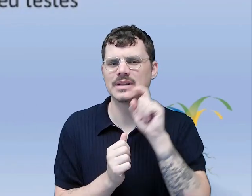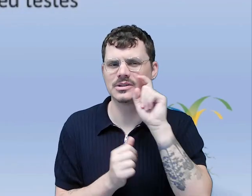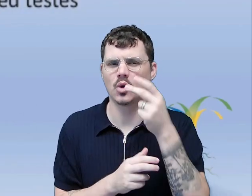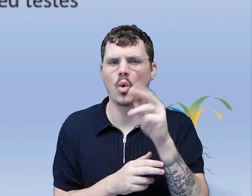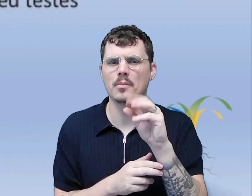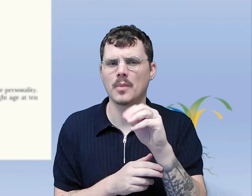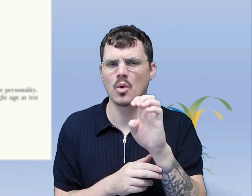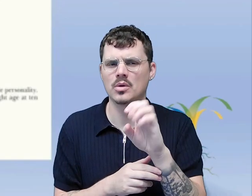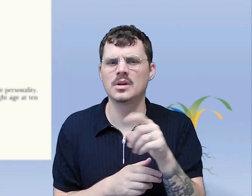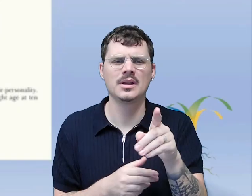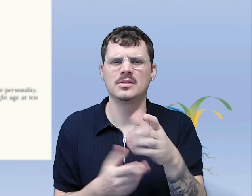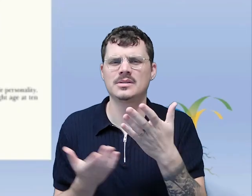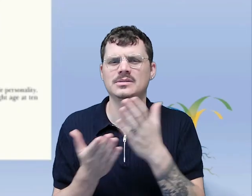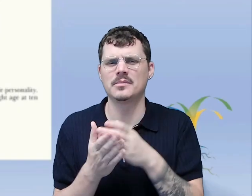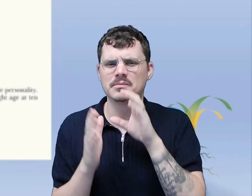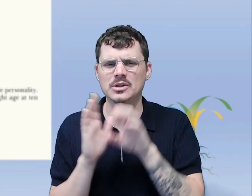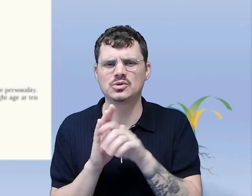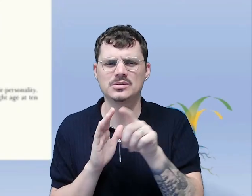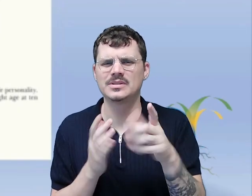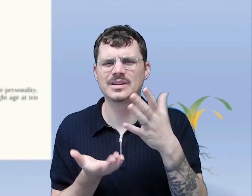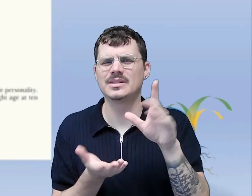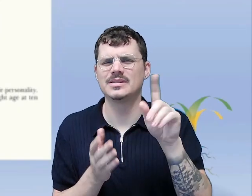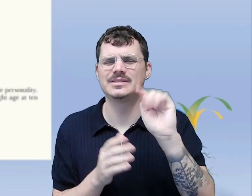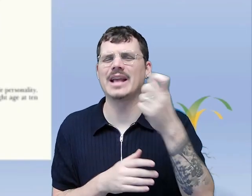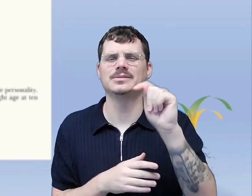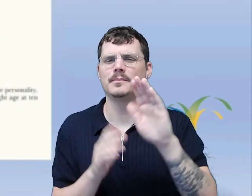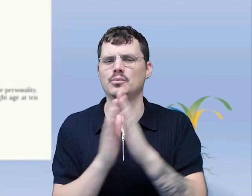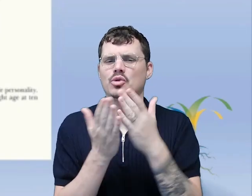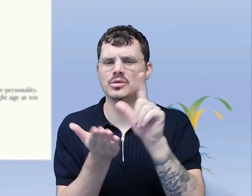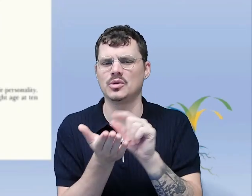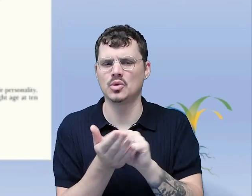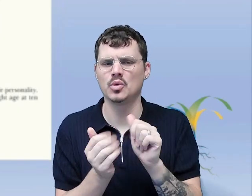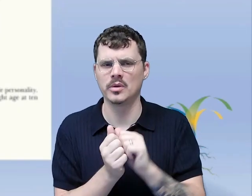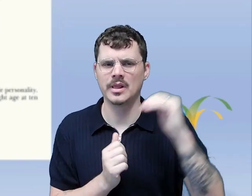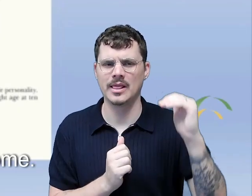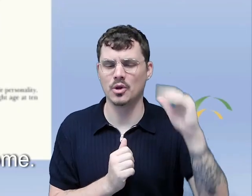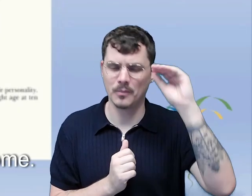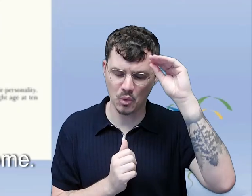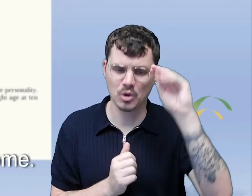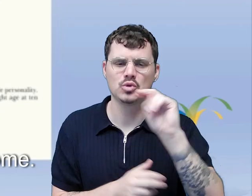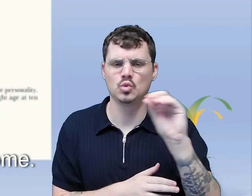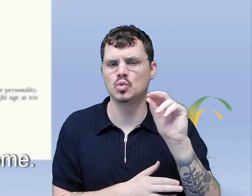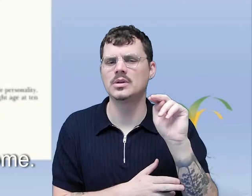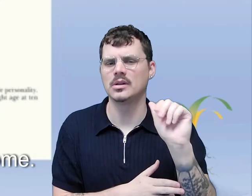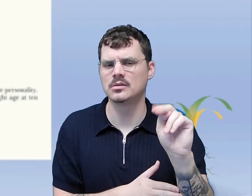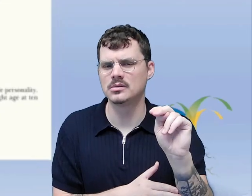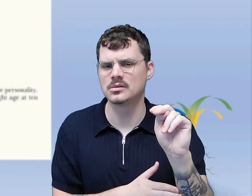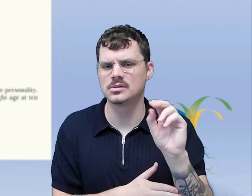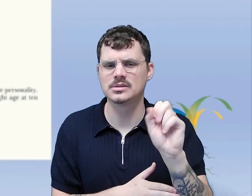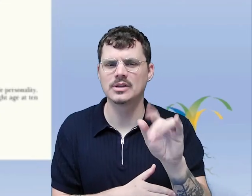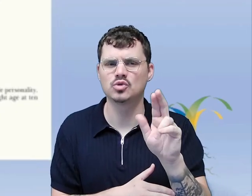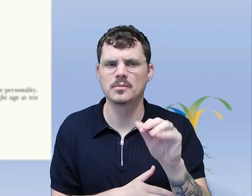supplementation with sex hormones. And these are some of the textbook pictures of little boys with Noonan's syndrome.